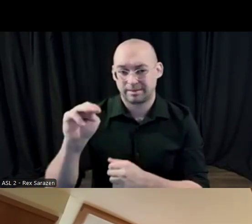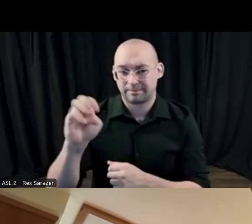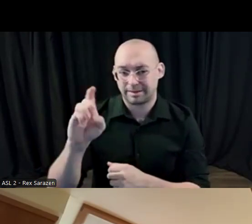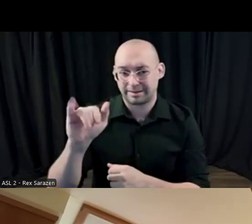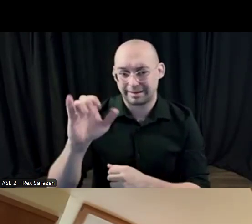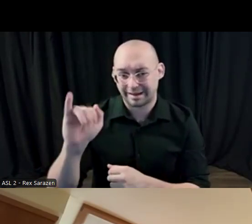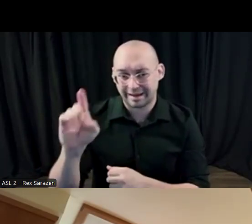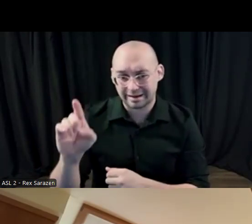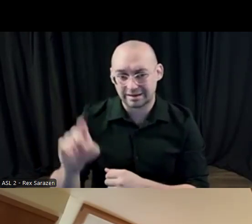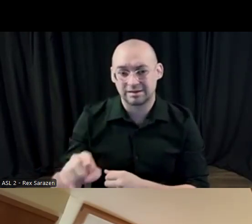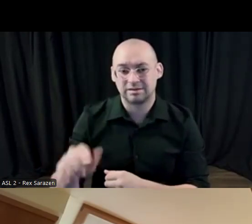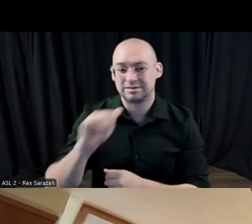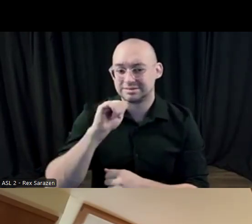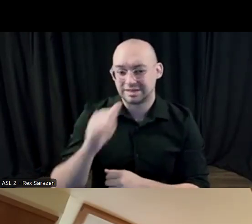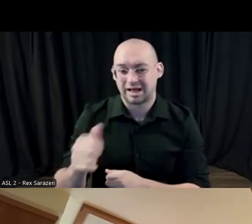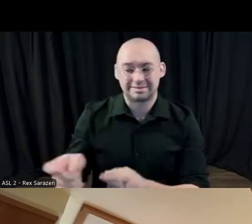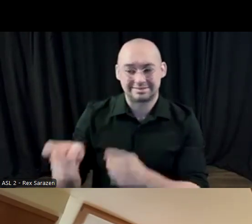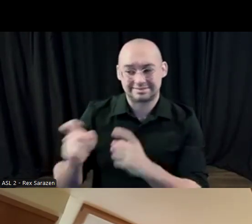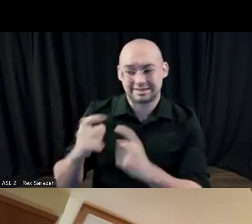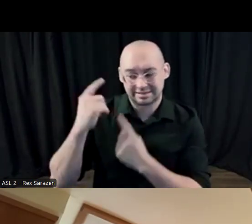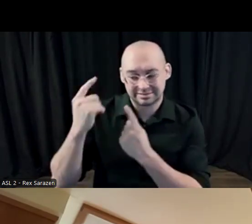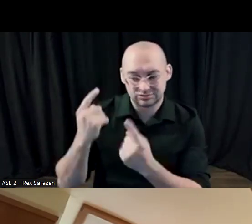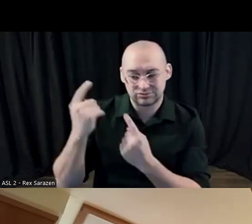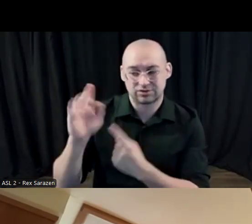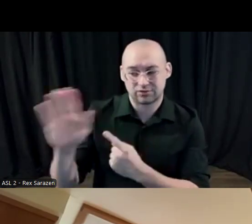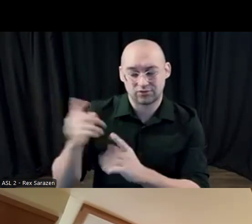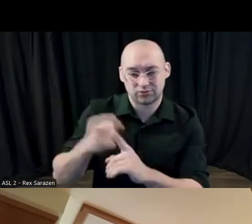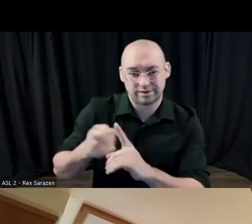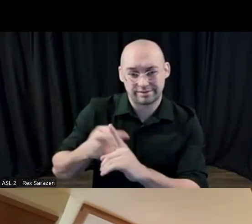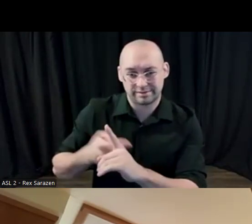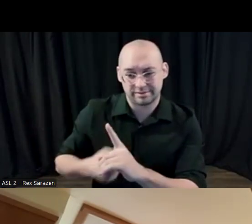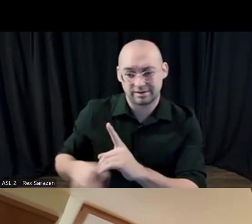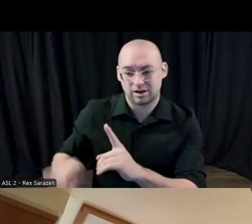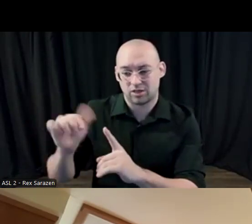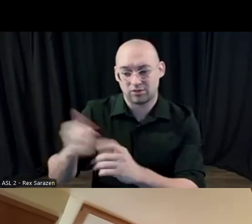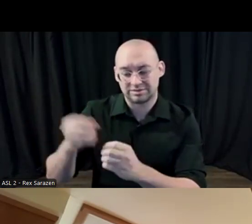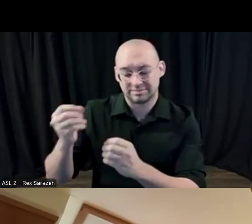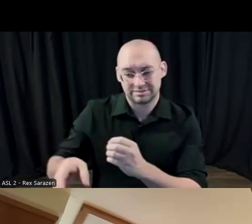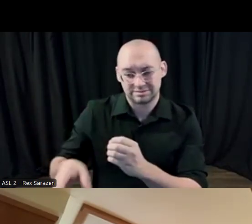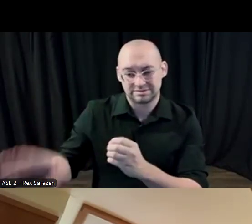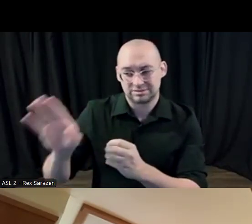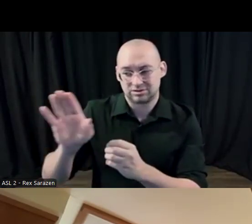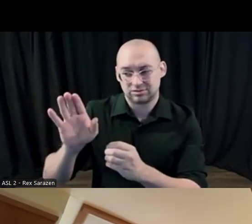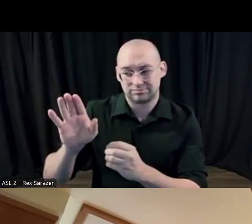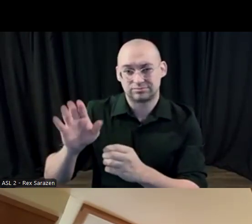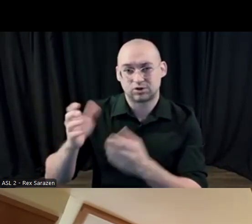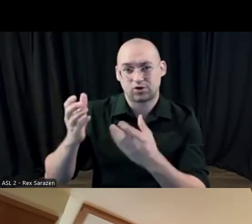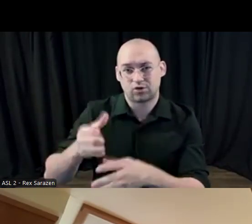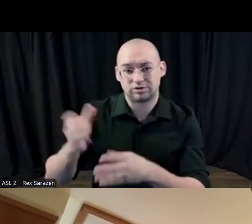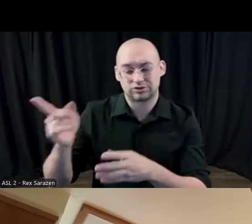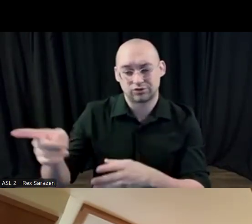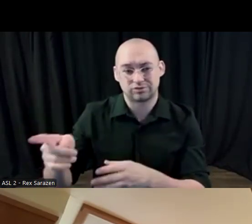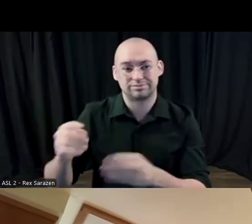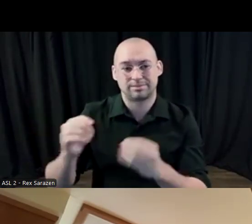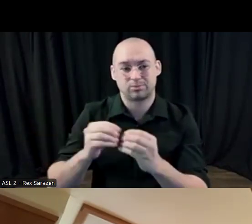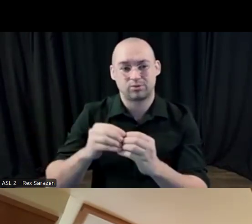Medicaid does not take in consider her rent, other expenses, causing her to exceed the